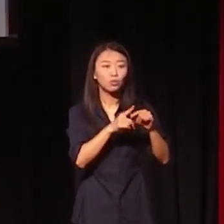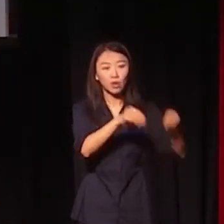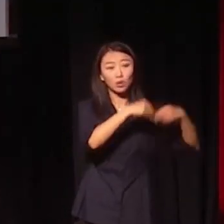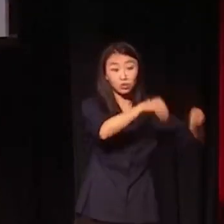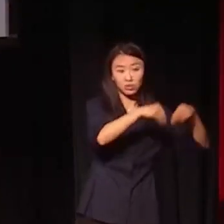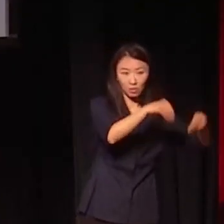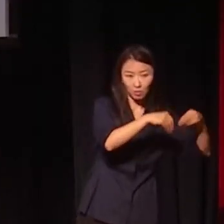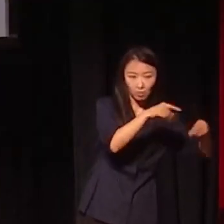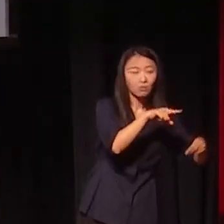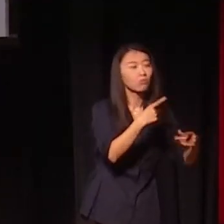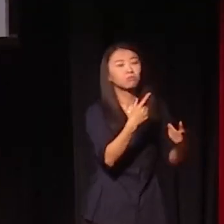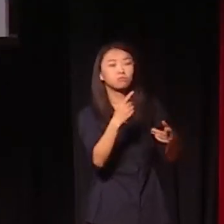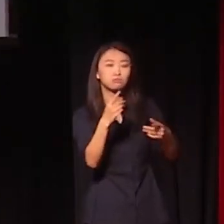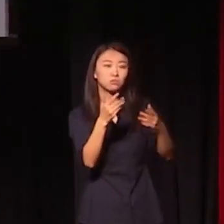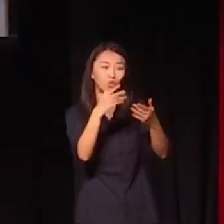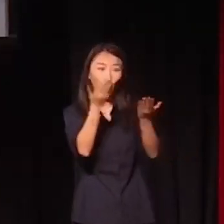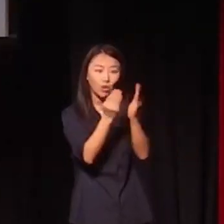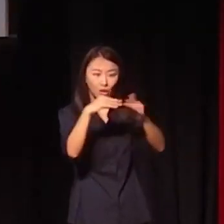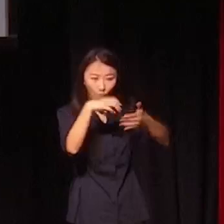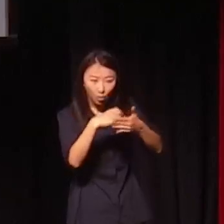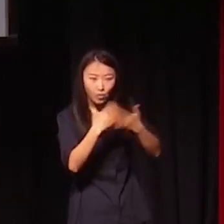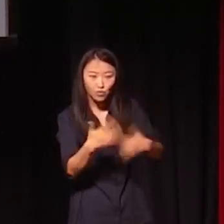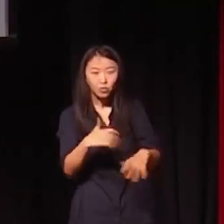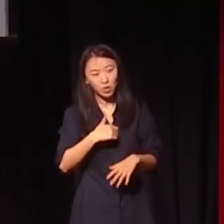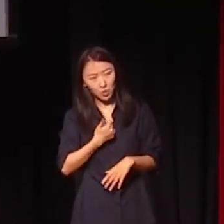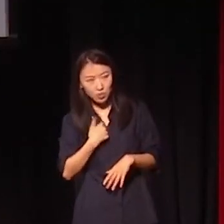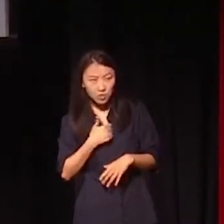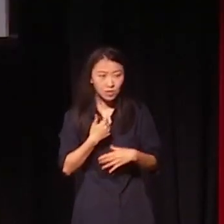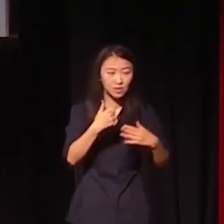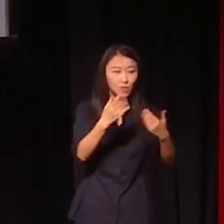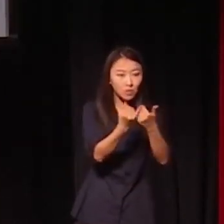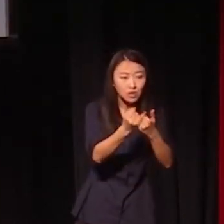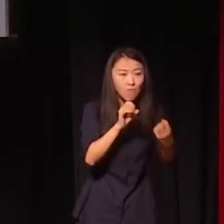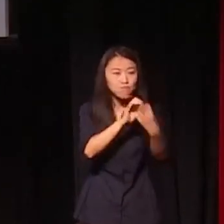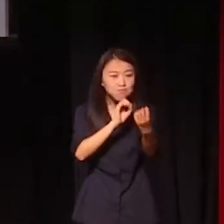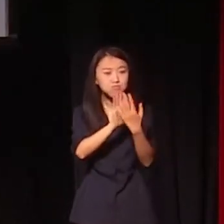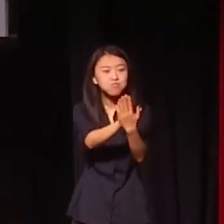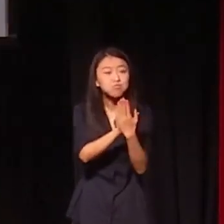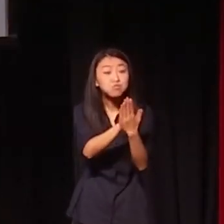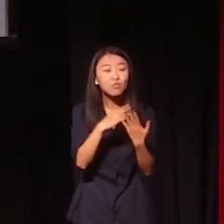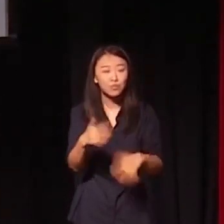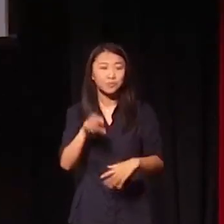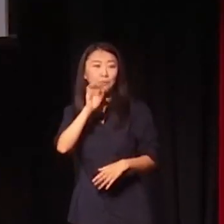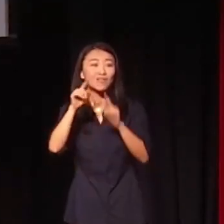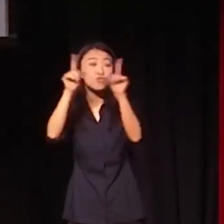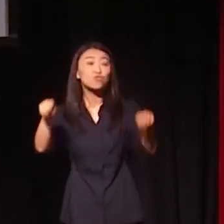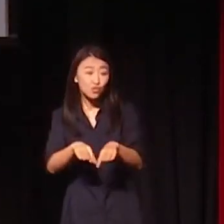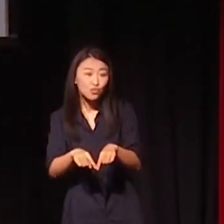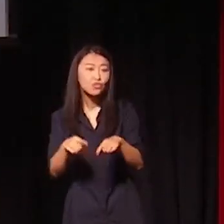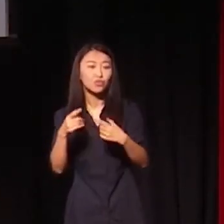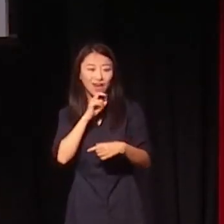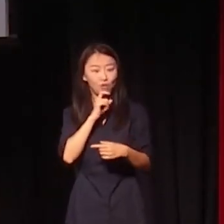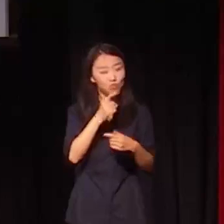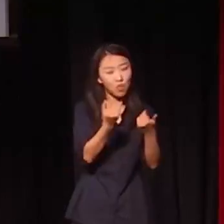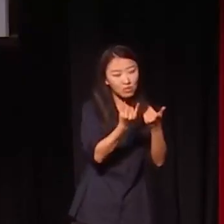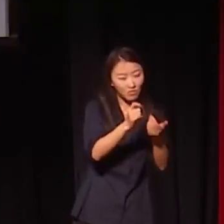actually analysed some of these question-answer sequences. And what we found was that the students were not getting the invitation to participate in the